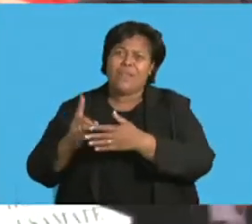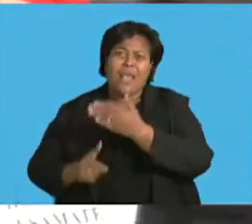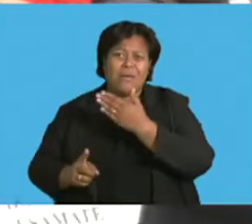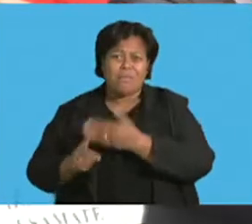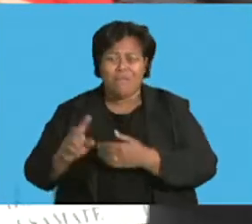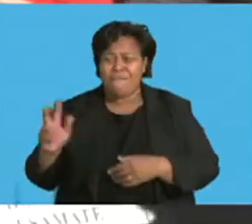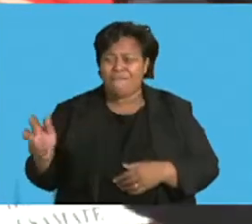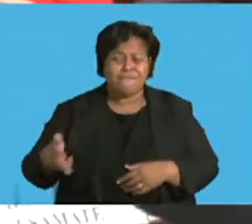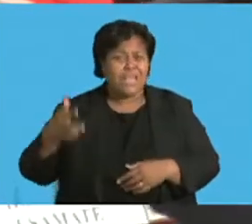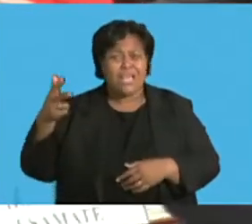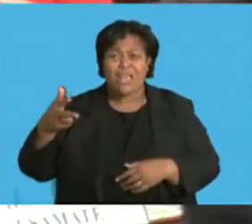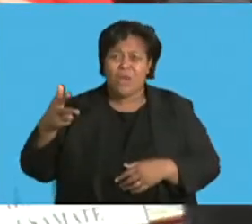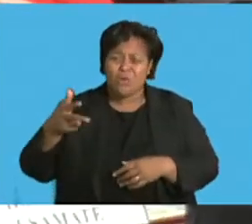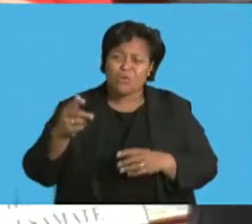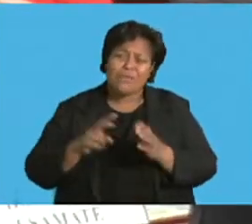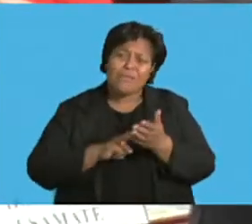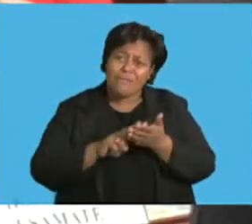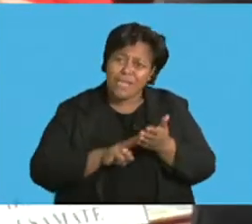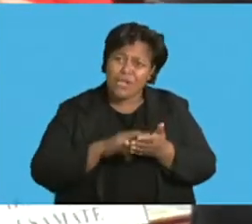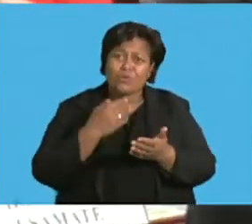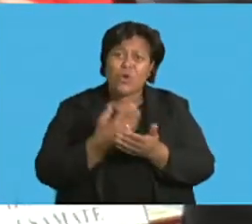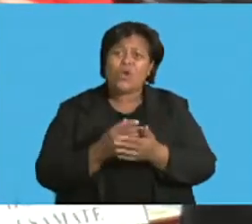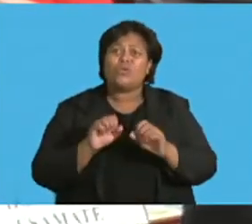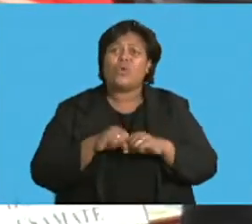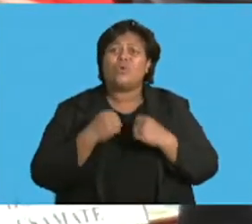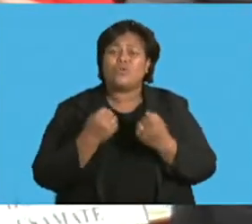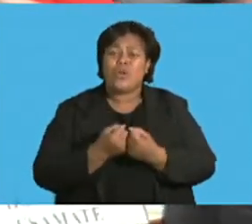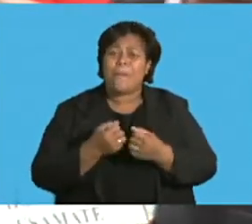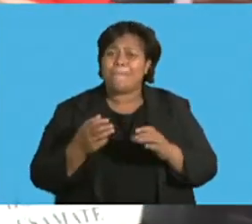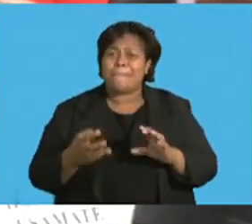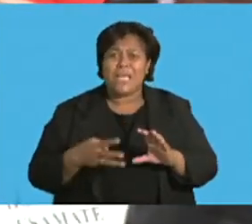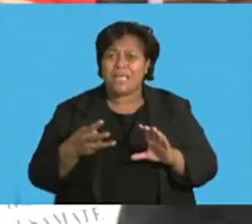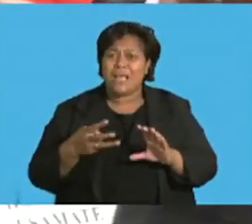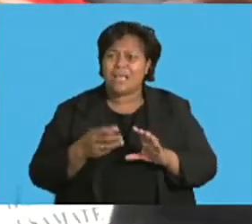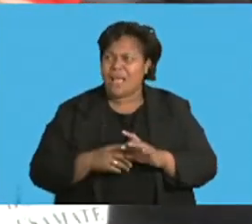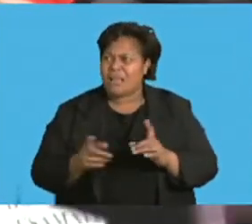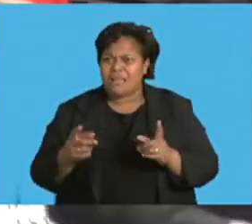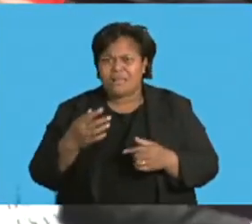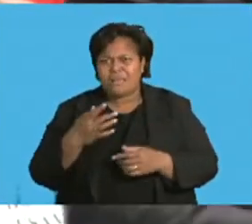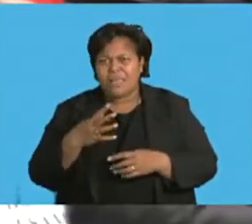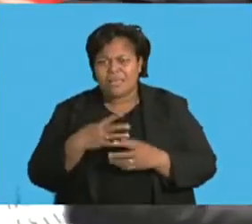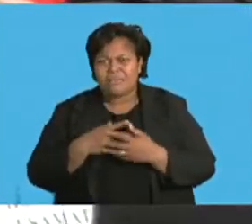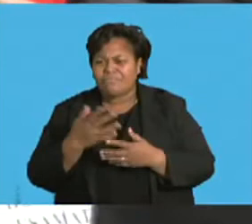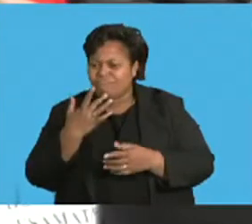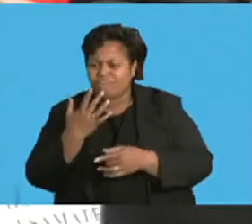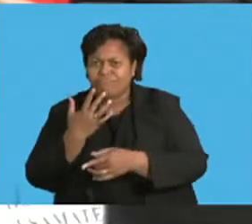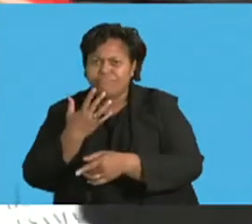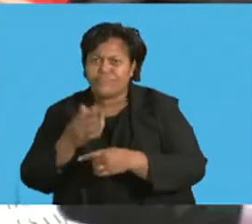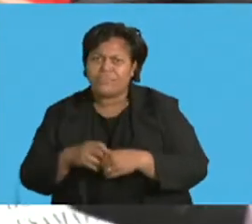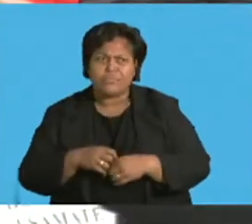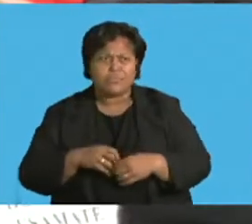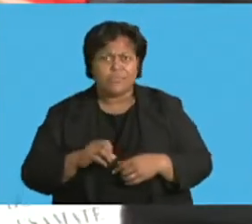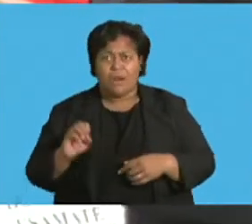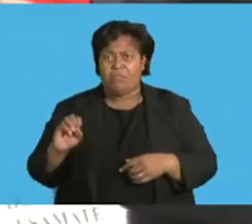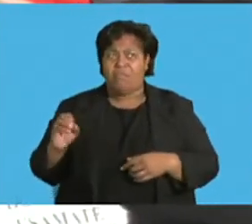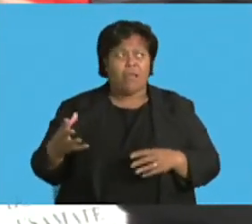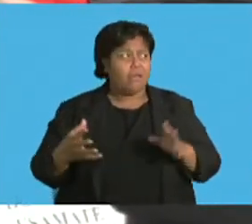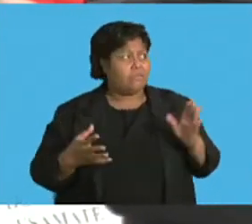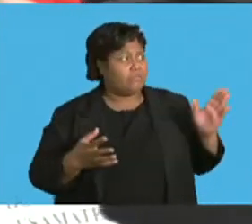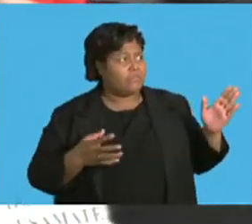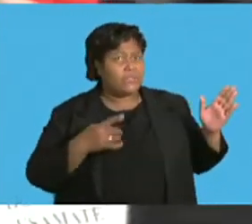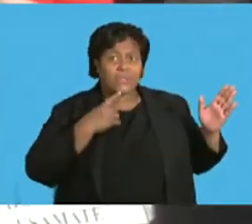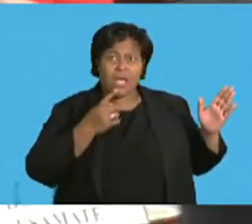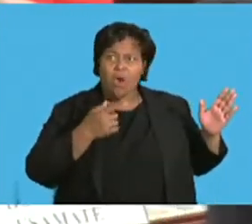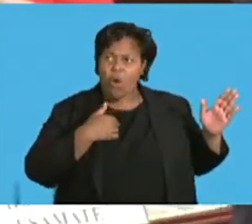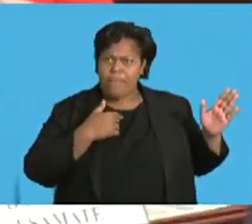videos released on social media that has been doctored. I think somebody from there in that corner mentioned, that I prohibited that from coming